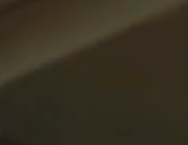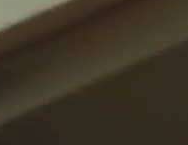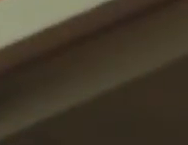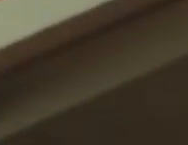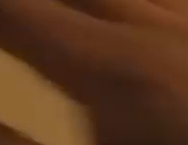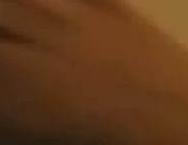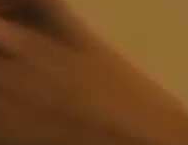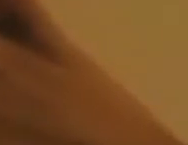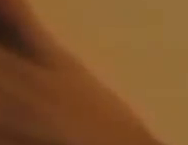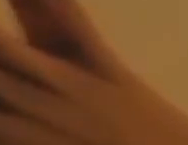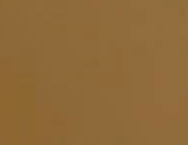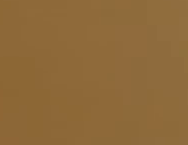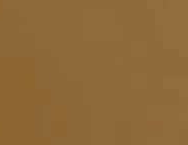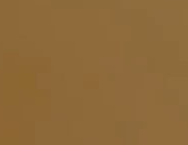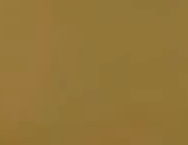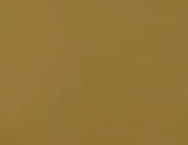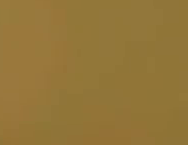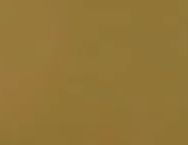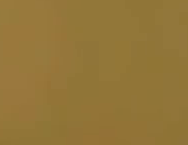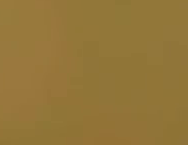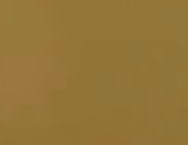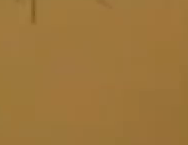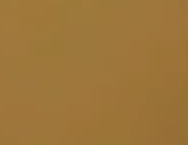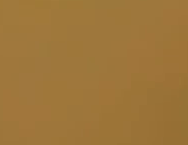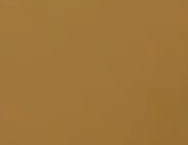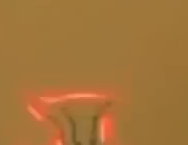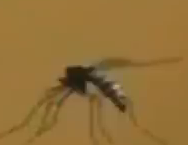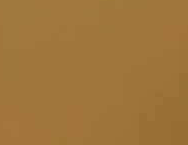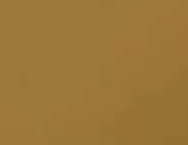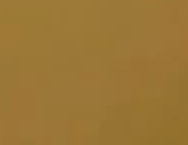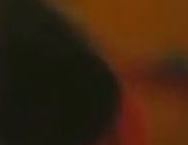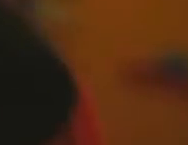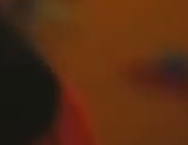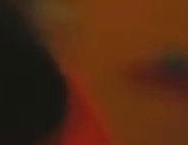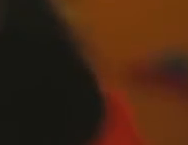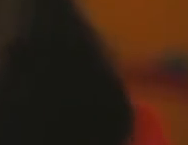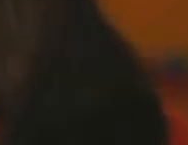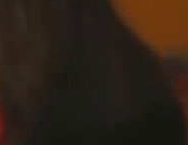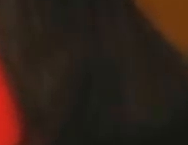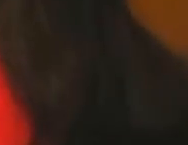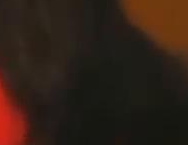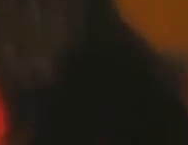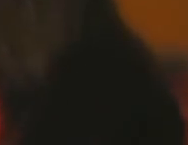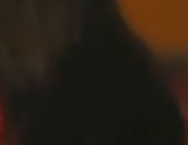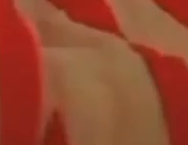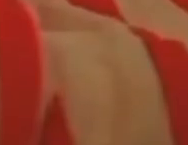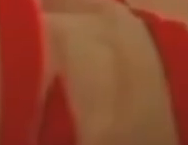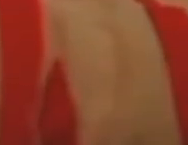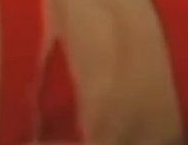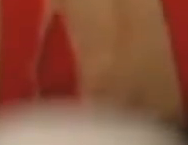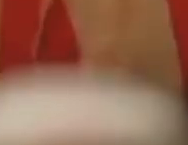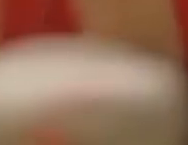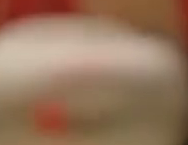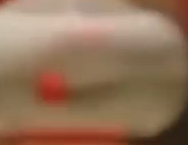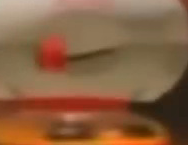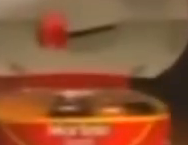Mama has Mortine Dew, which makes mosquitoes go away and not come back the whole night. So you get a peaceful night's sleep